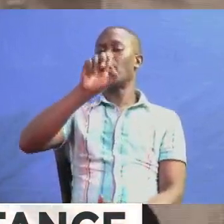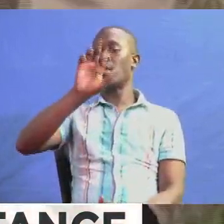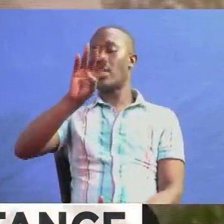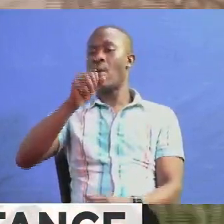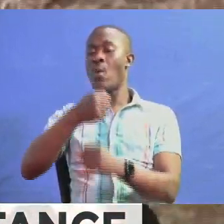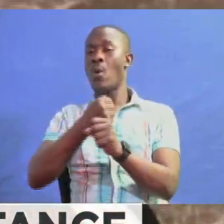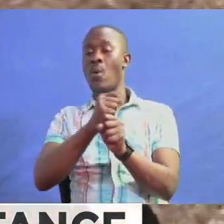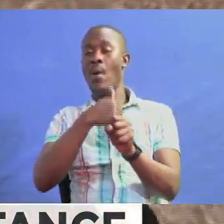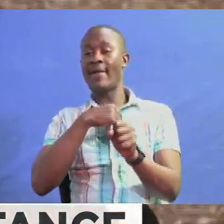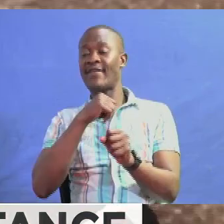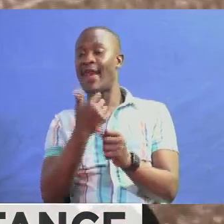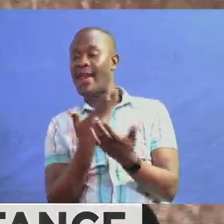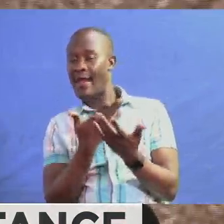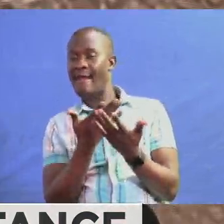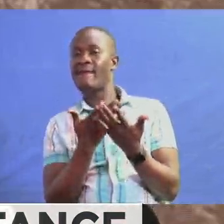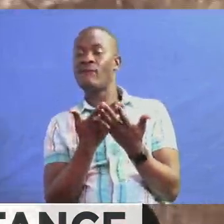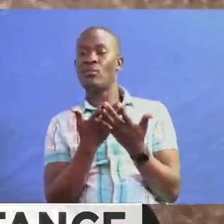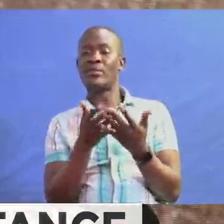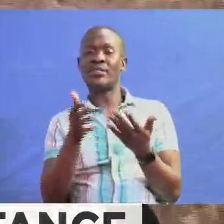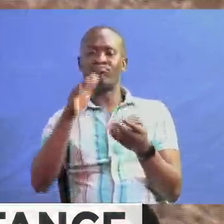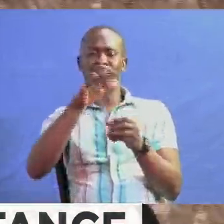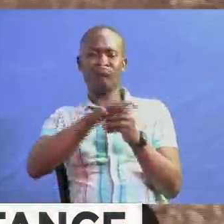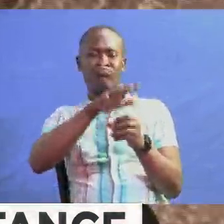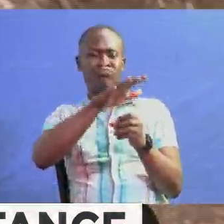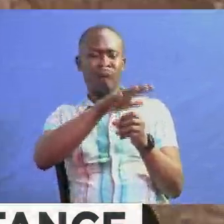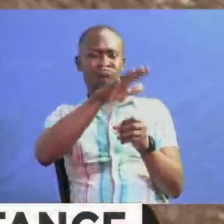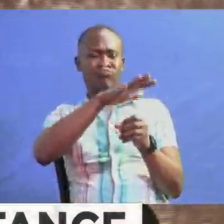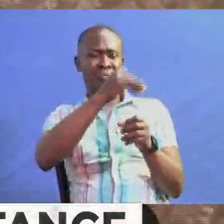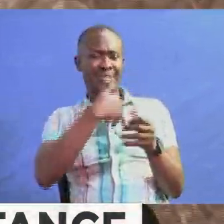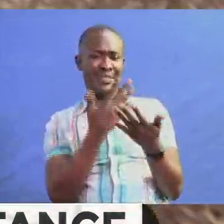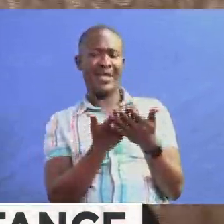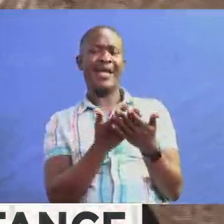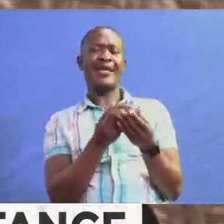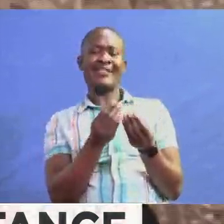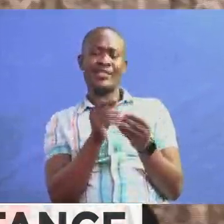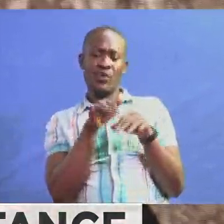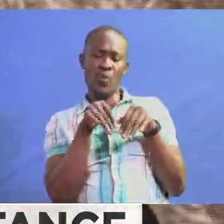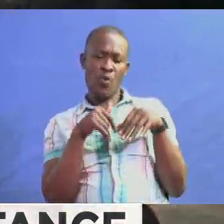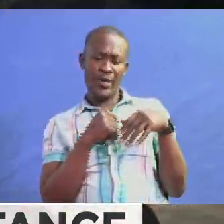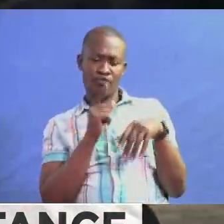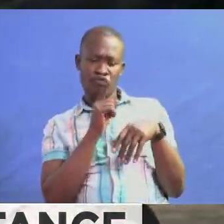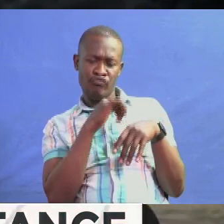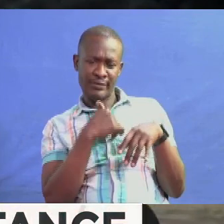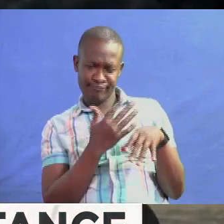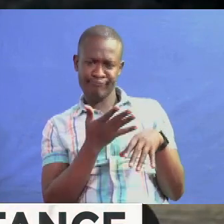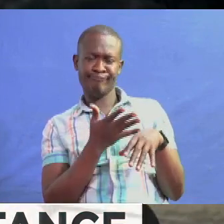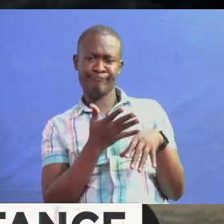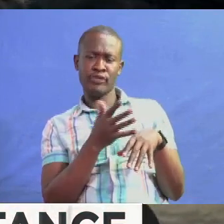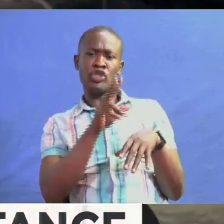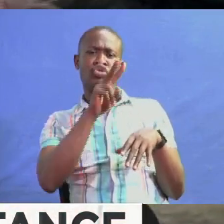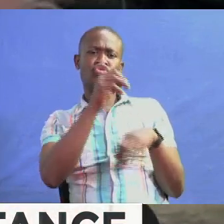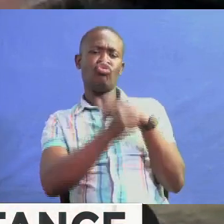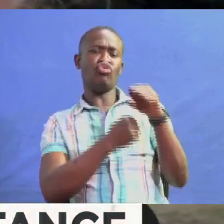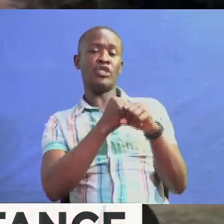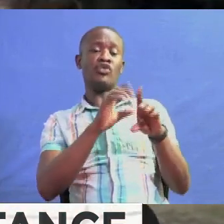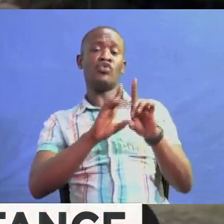that used to be another giant wood chip pile. He sped up its decomposition with wild, local fungi. It took 2 years to